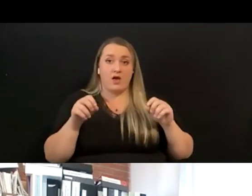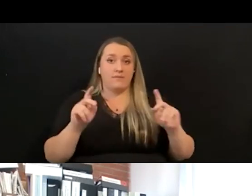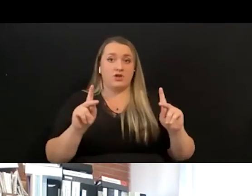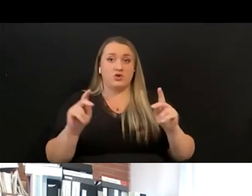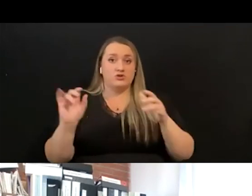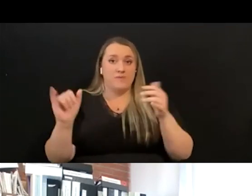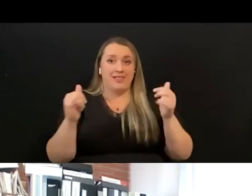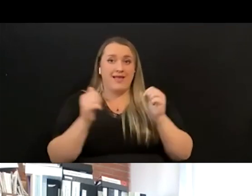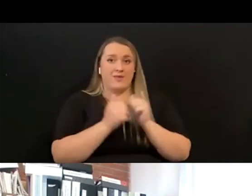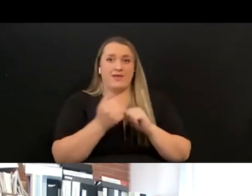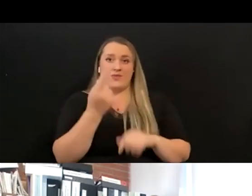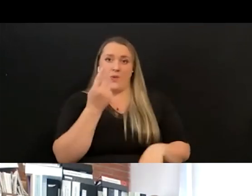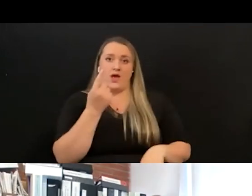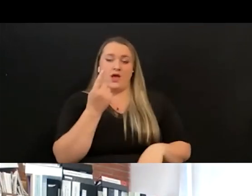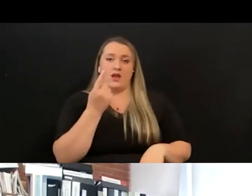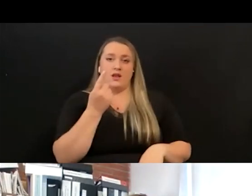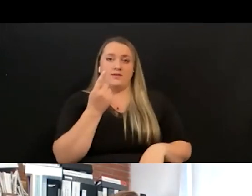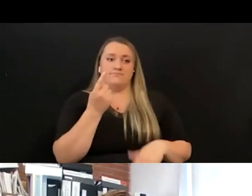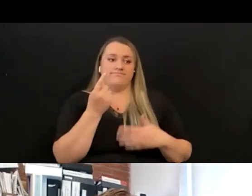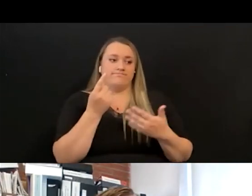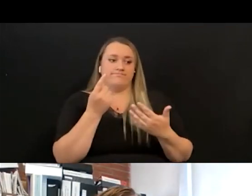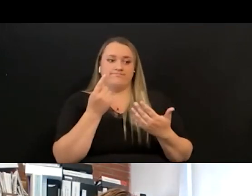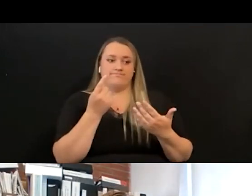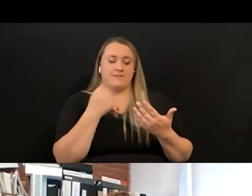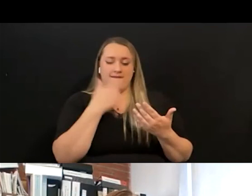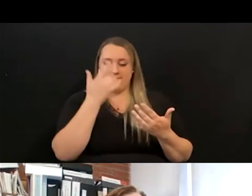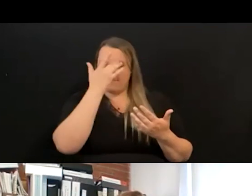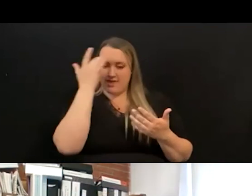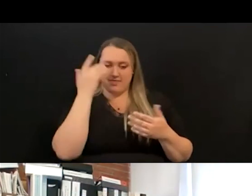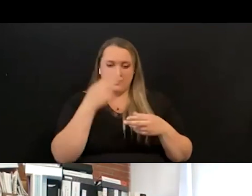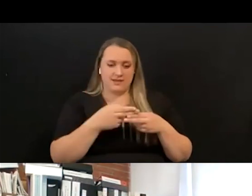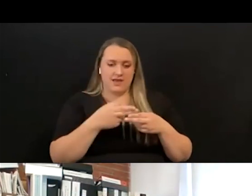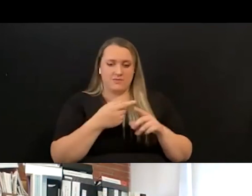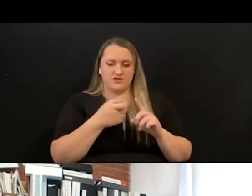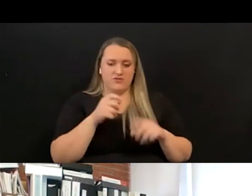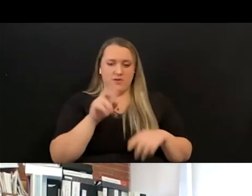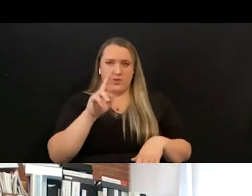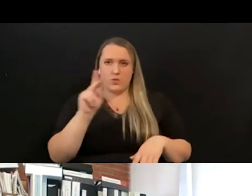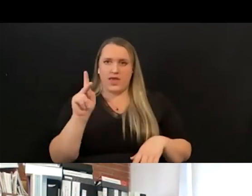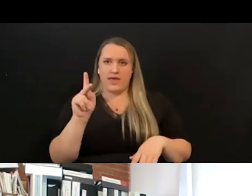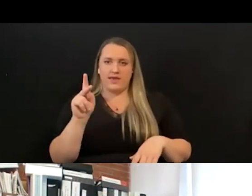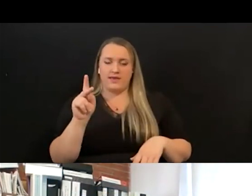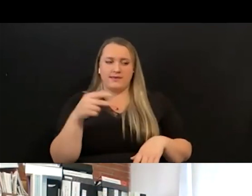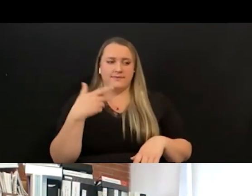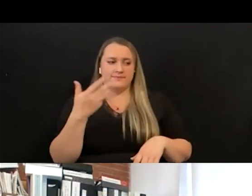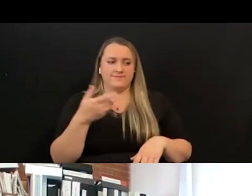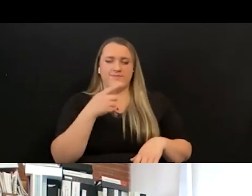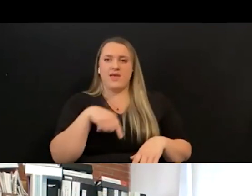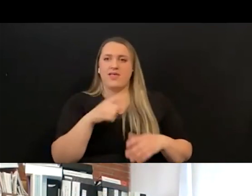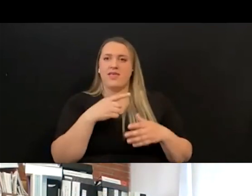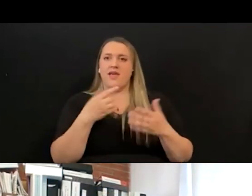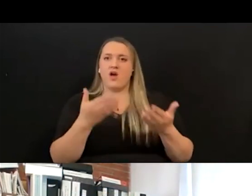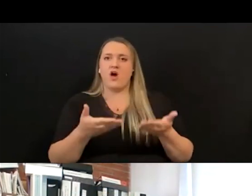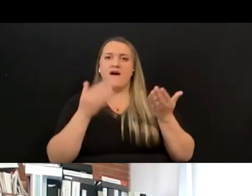with one. I'm blanking on the name of it. It was from the UK. And they offered